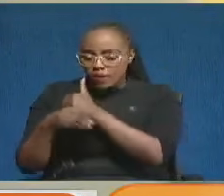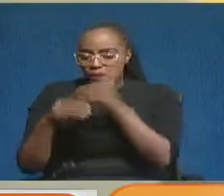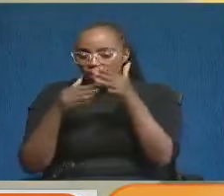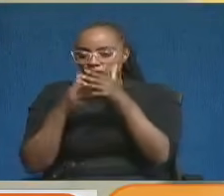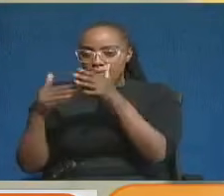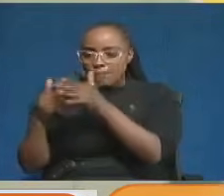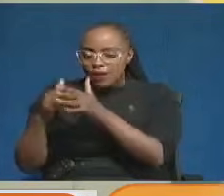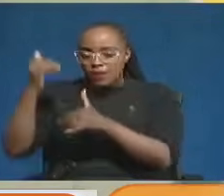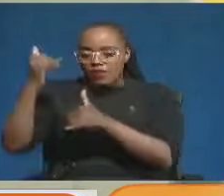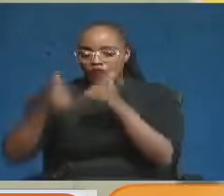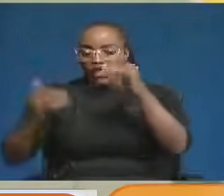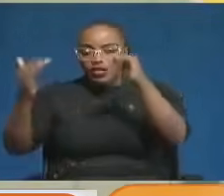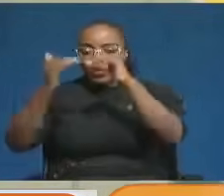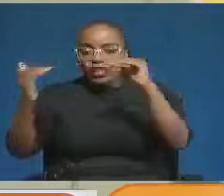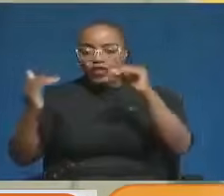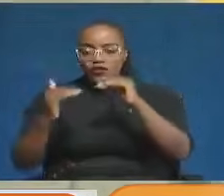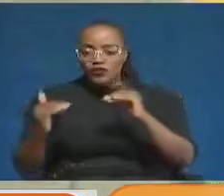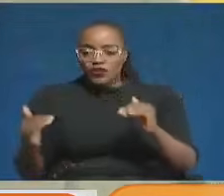at the final stage.